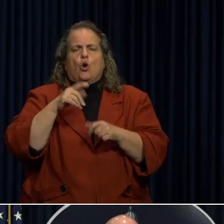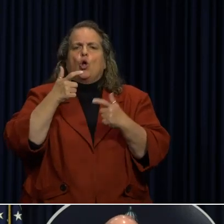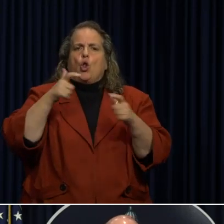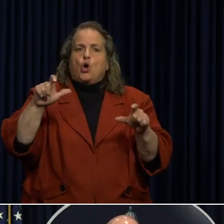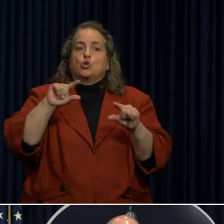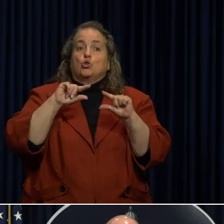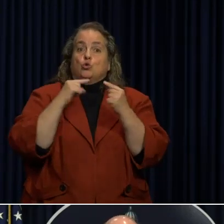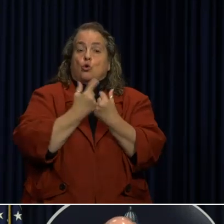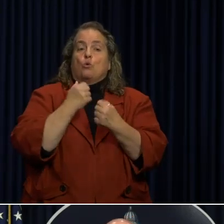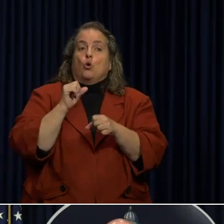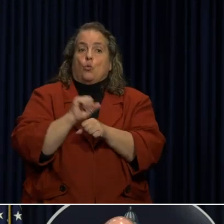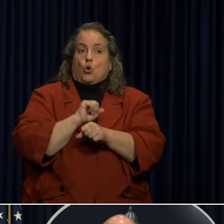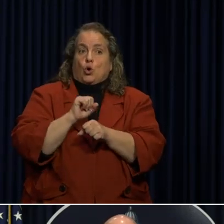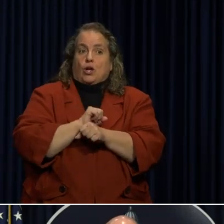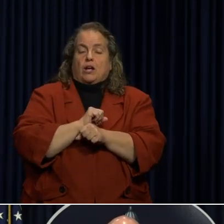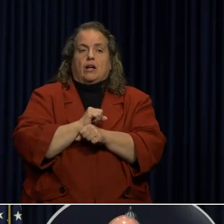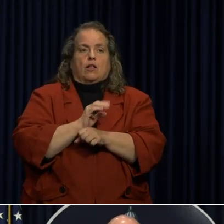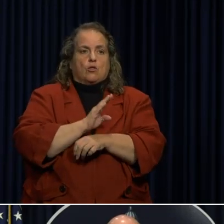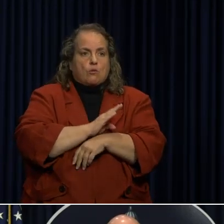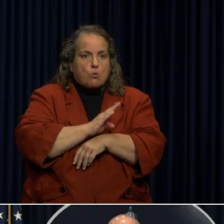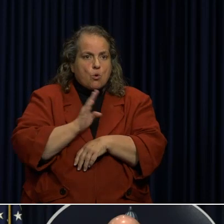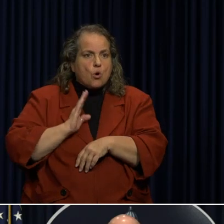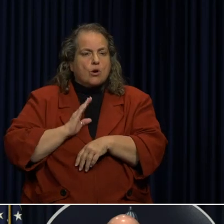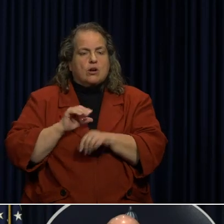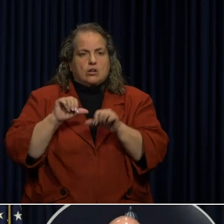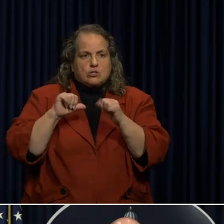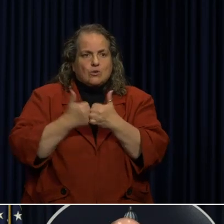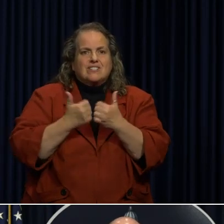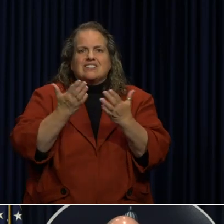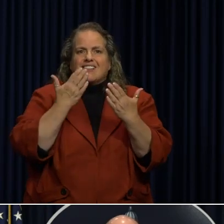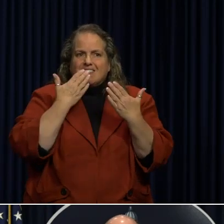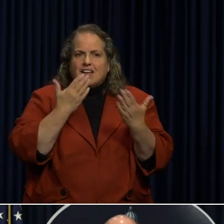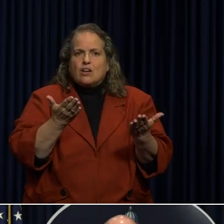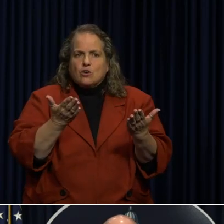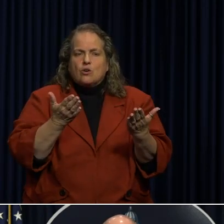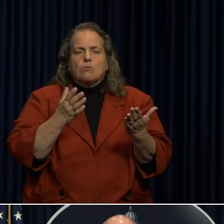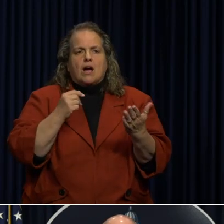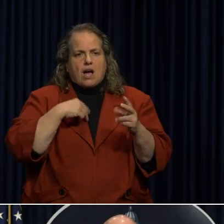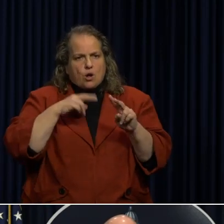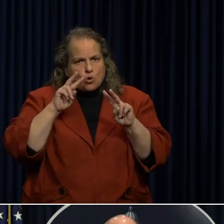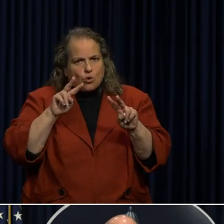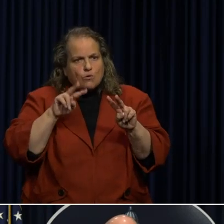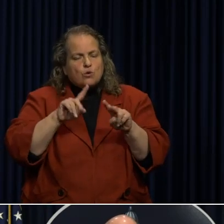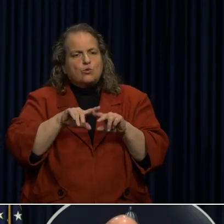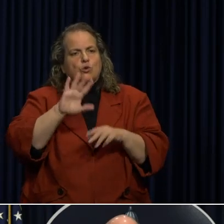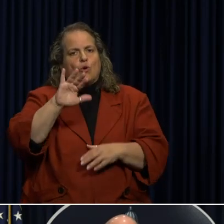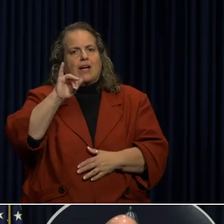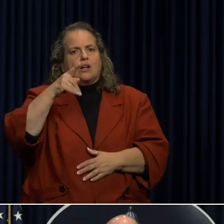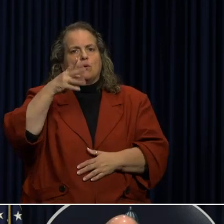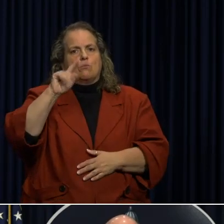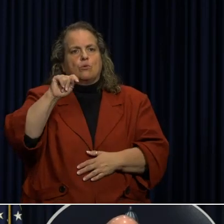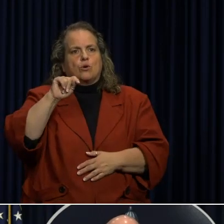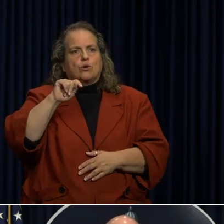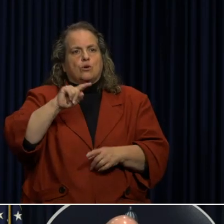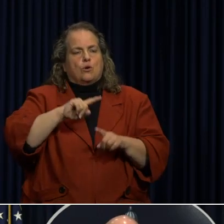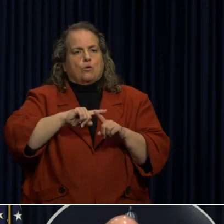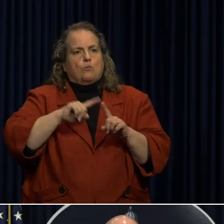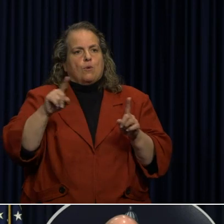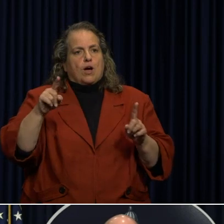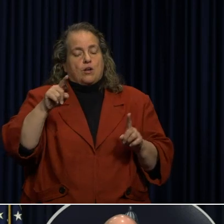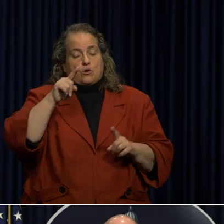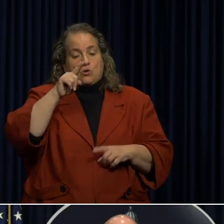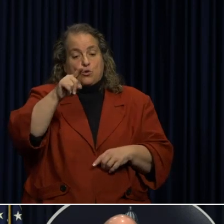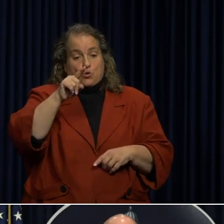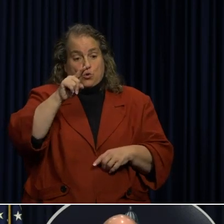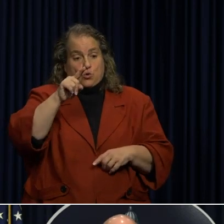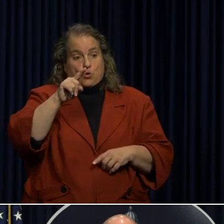group working together, the boards and the associations. Thank you. I look forward to your input. But you are aerosolizing oral